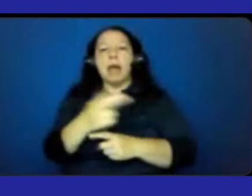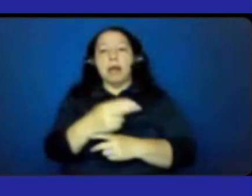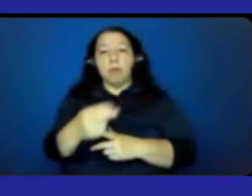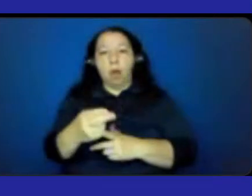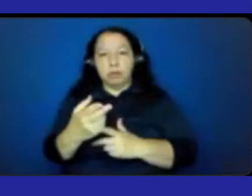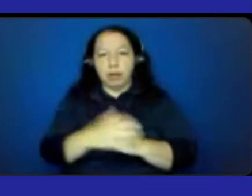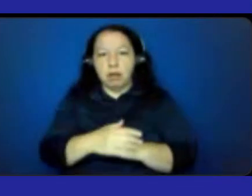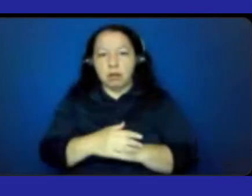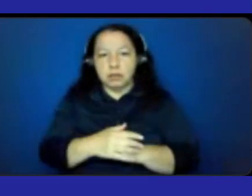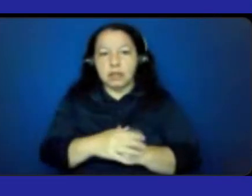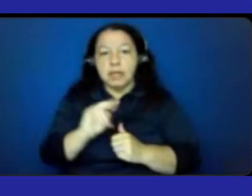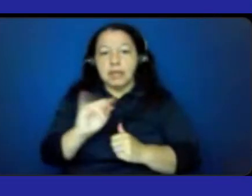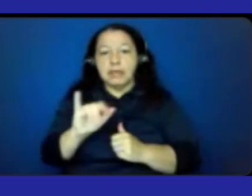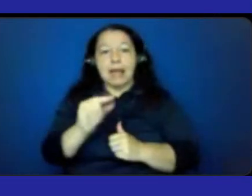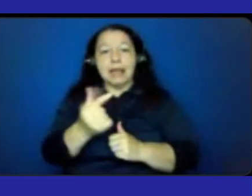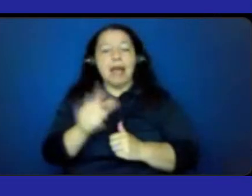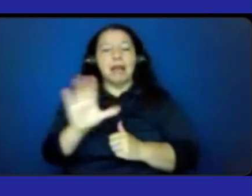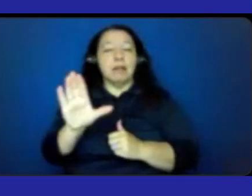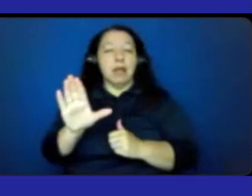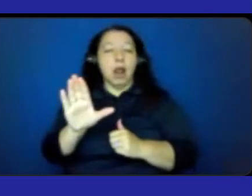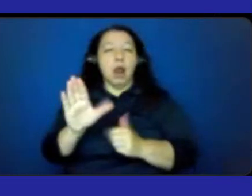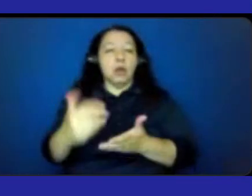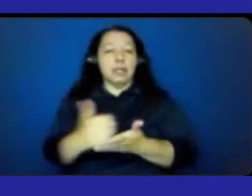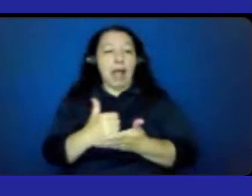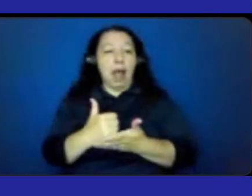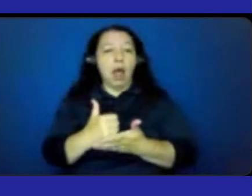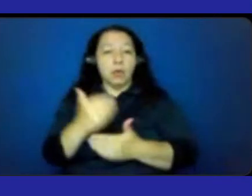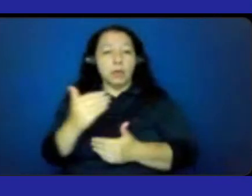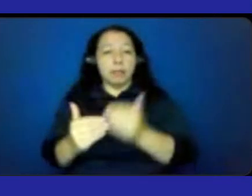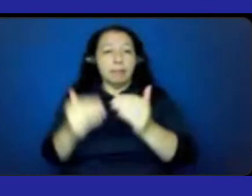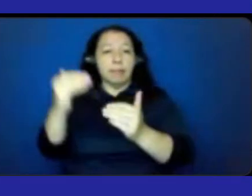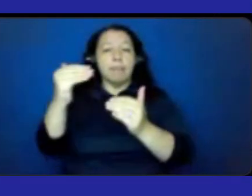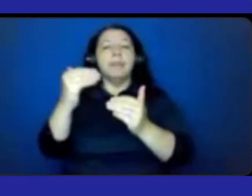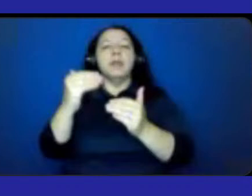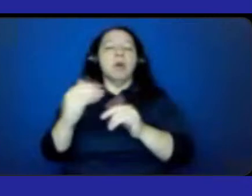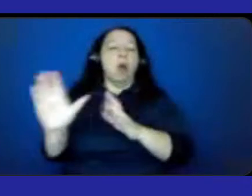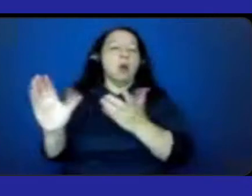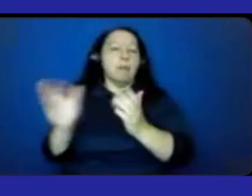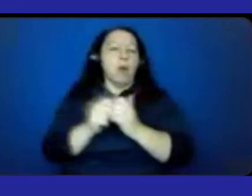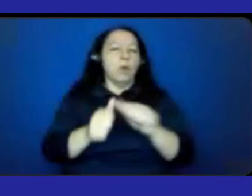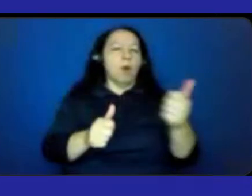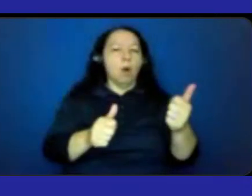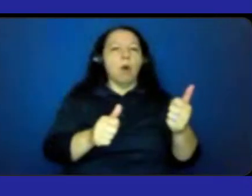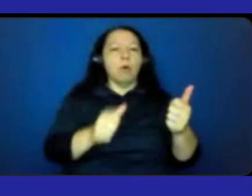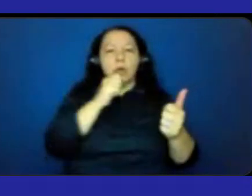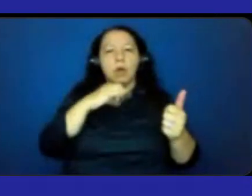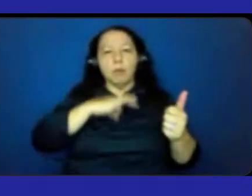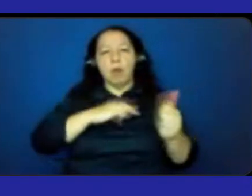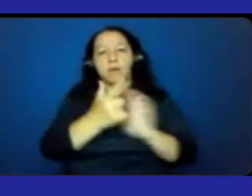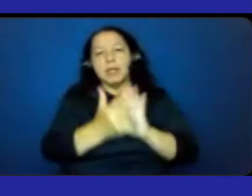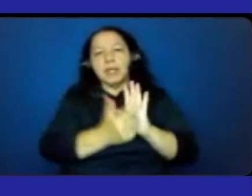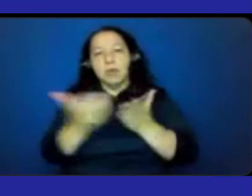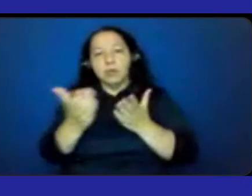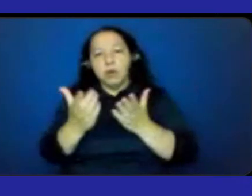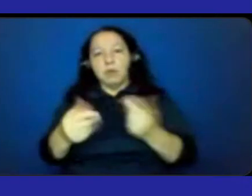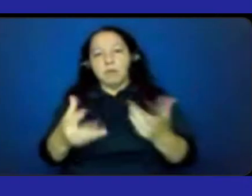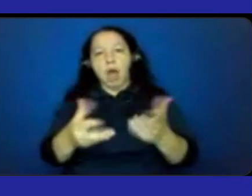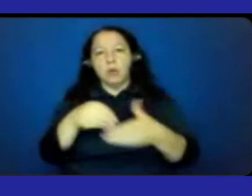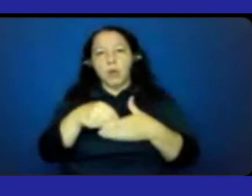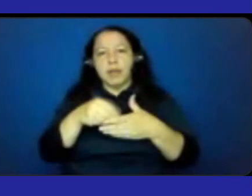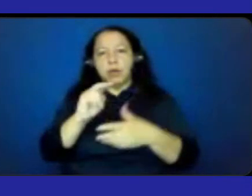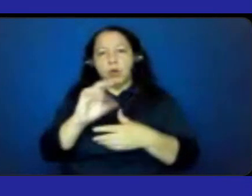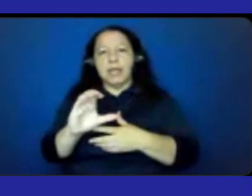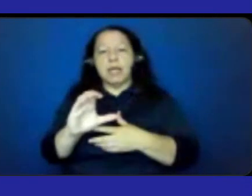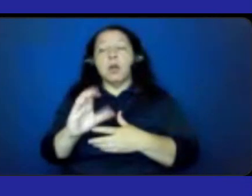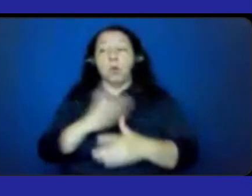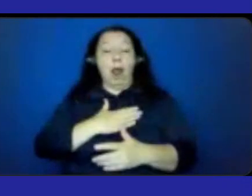salary steps are comparable with the other large nonprofit legal service providers in New York City. We are happy with Nilag's ongoing